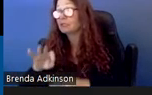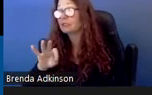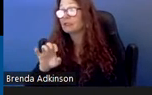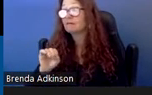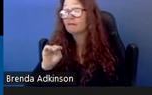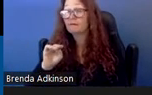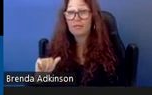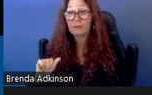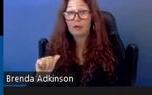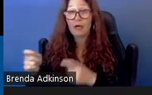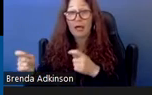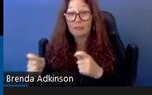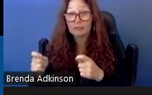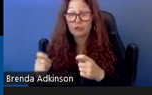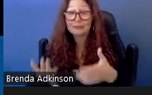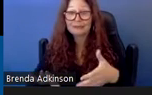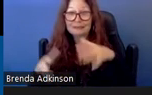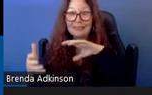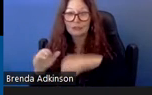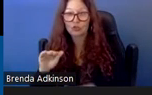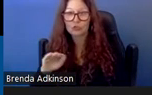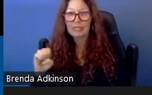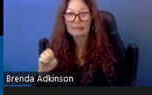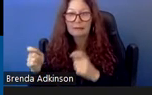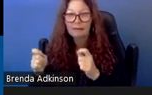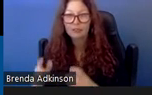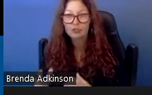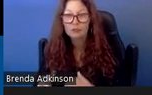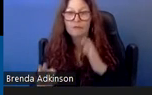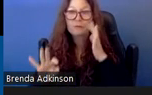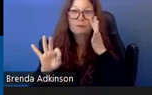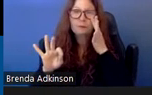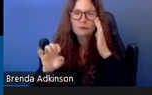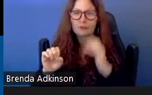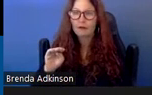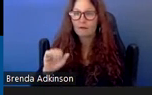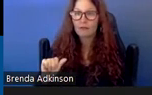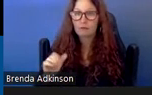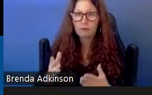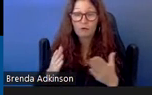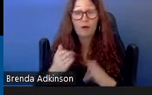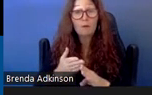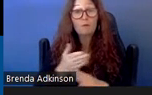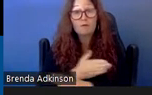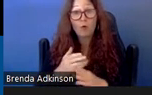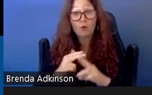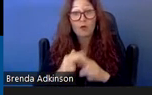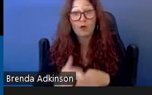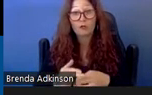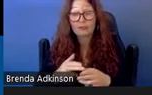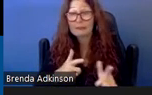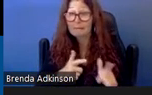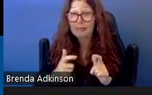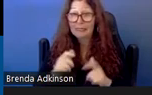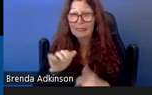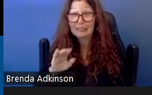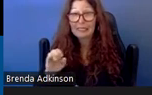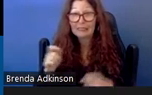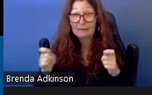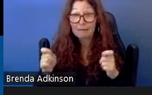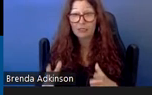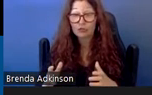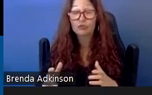case management. So that's FEMA provided. It was formerly called immediate disaster case management. So that's the program